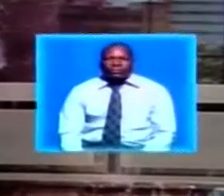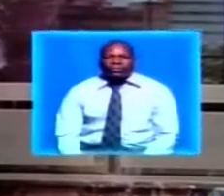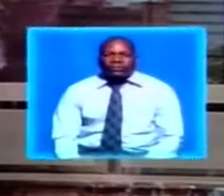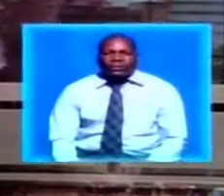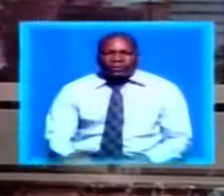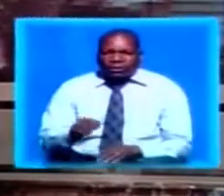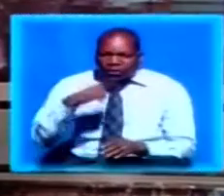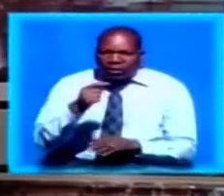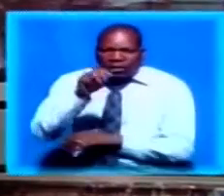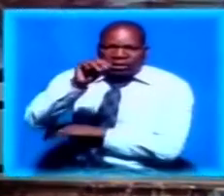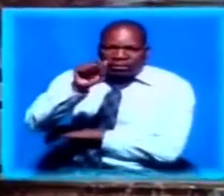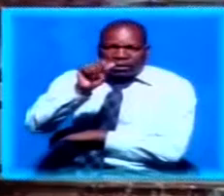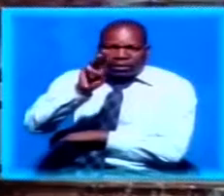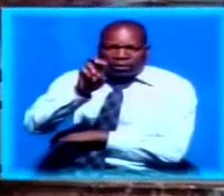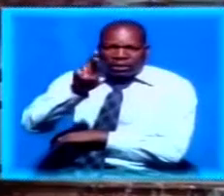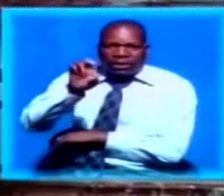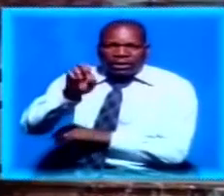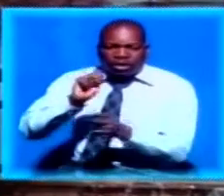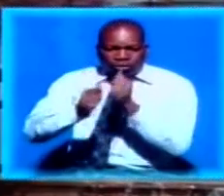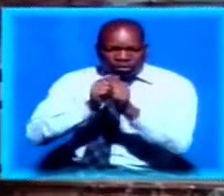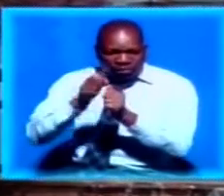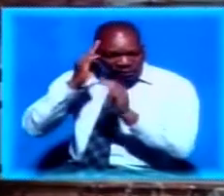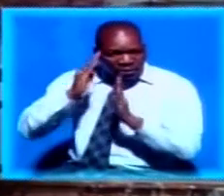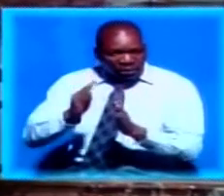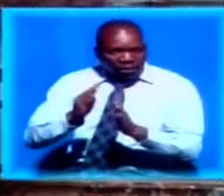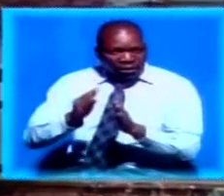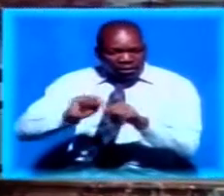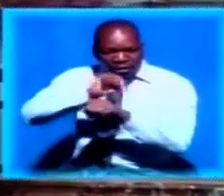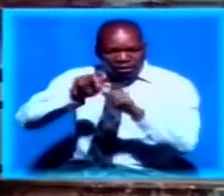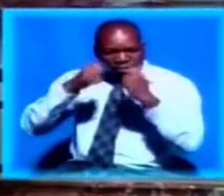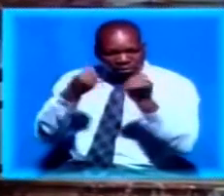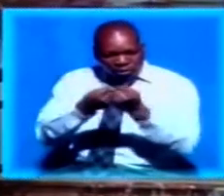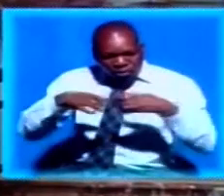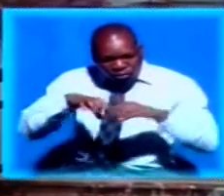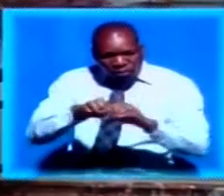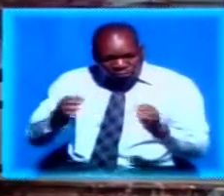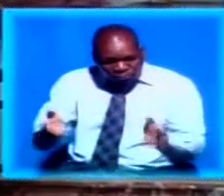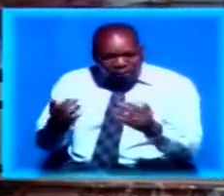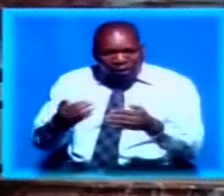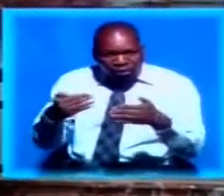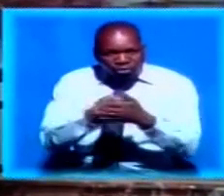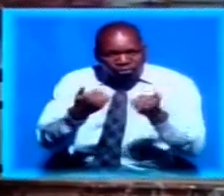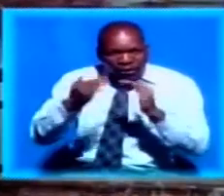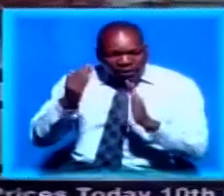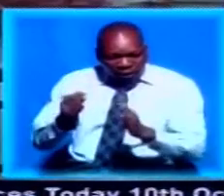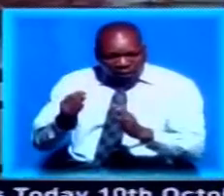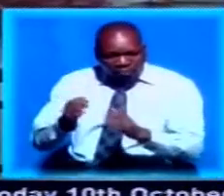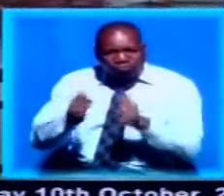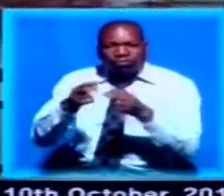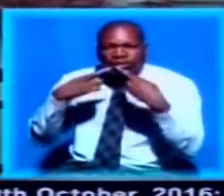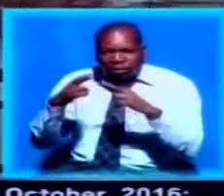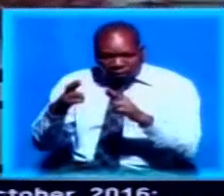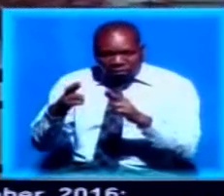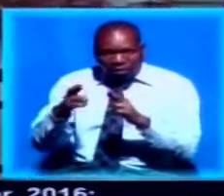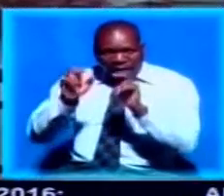Minister of Sports Moses Mawere says the continuous grooming of new players to the national team is the only remedy for positive results. And